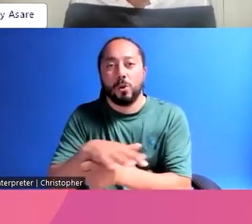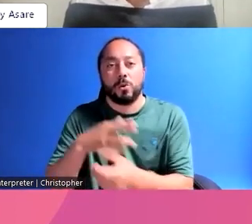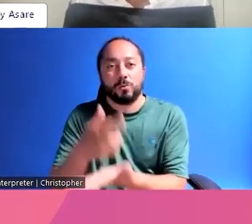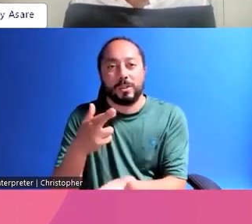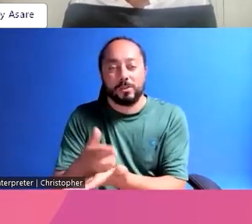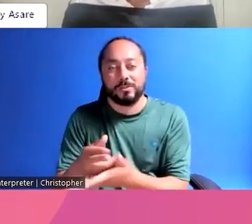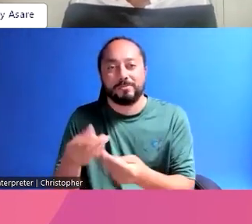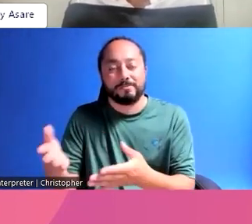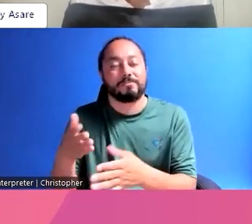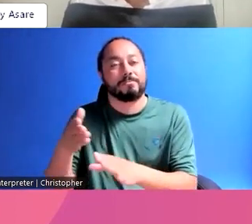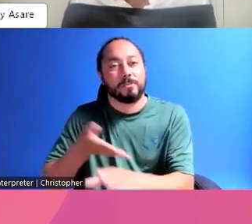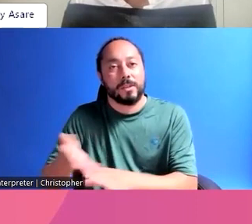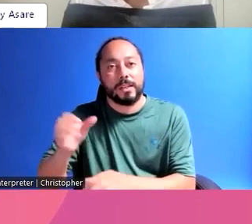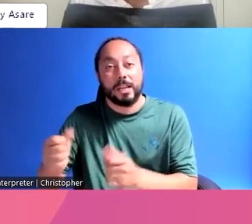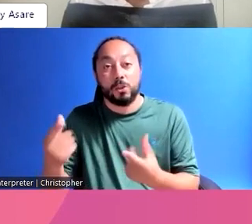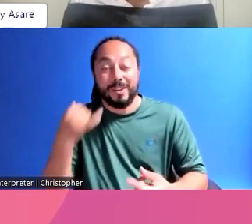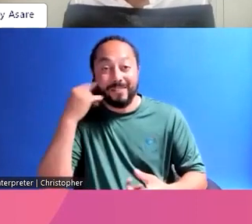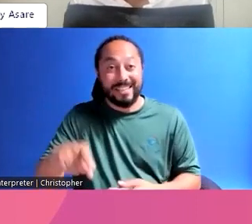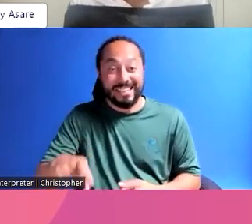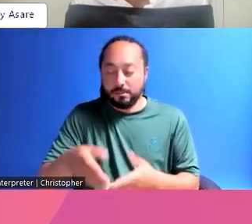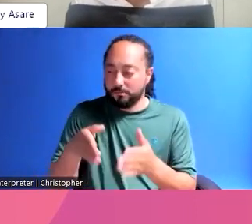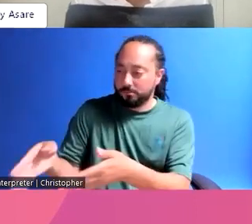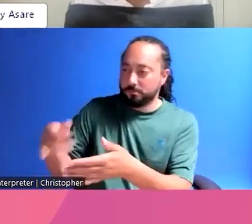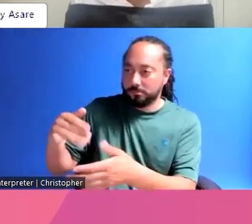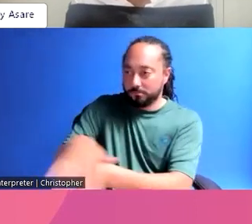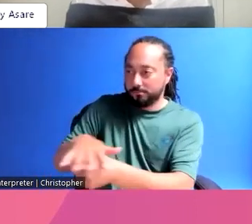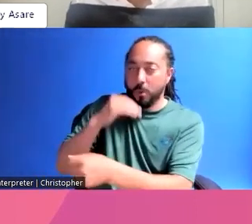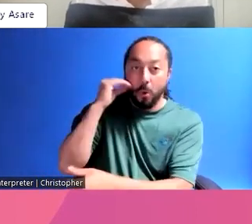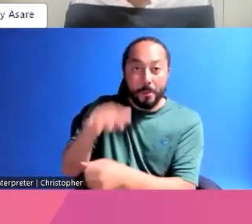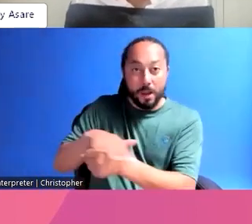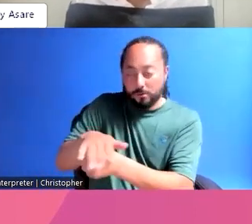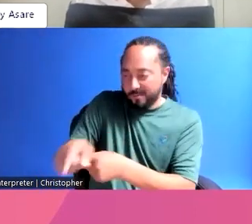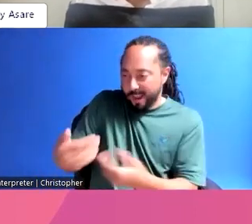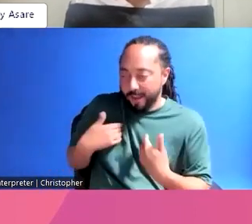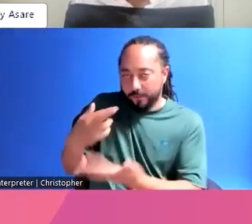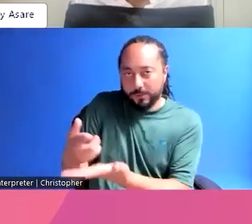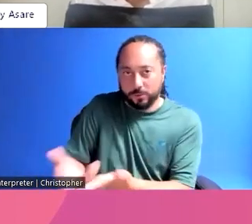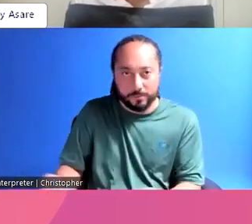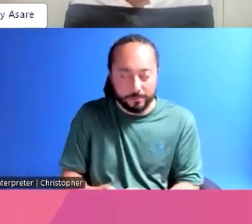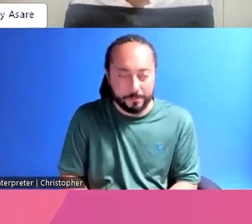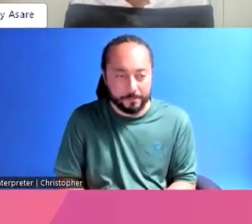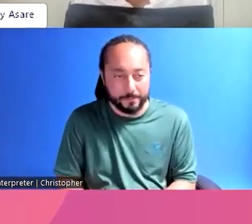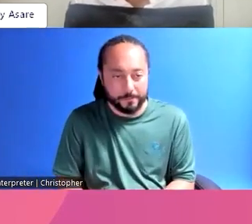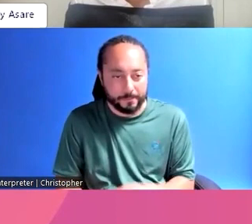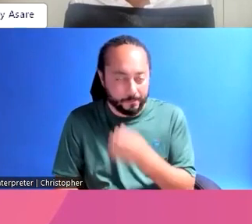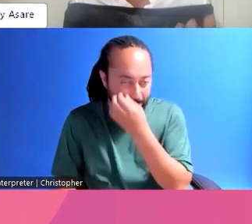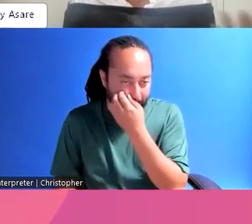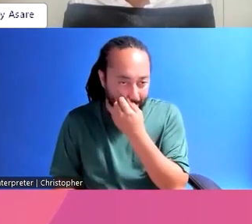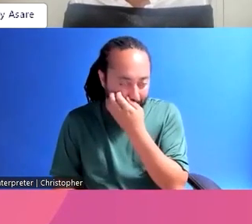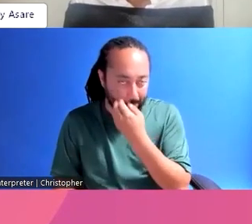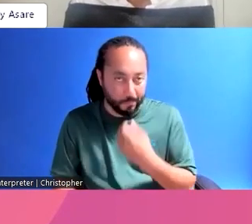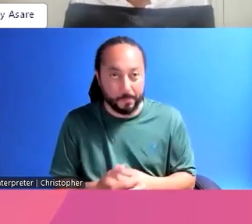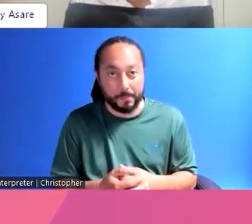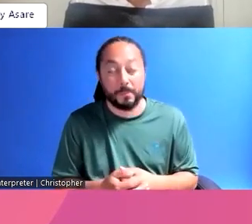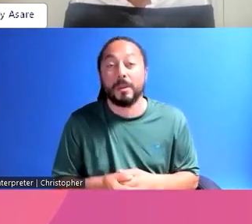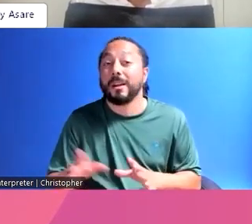rehab professionals can refer to if needed. Again, remembering that a lot of these works were published